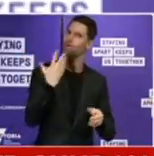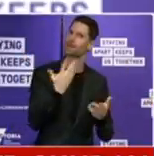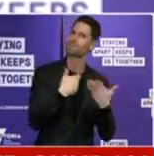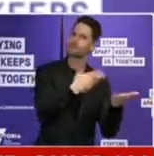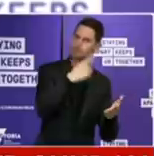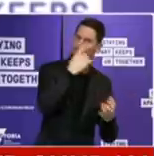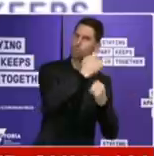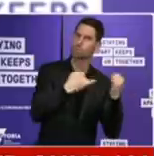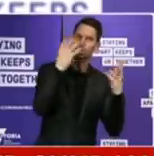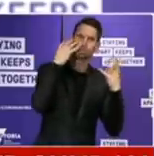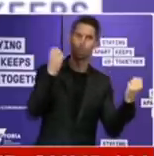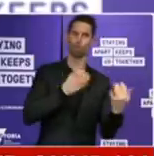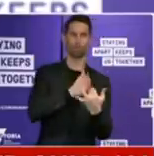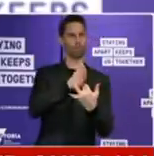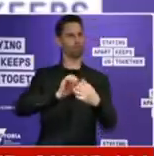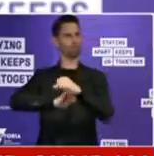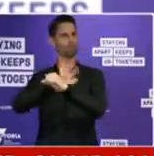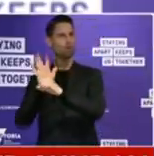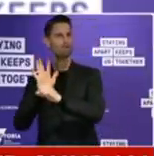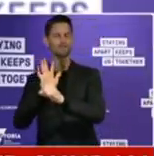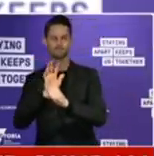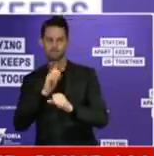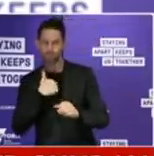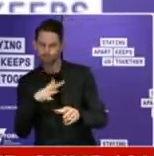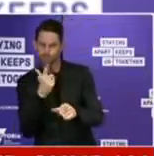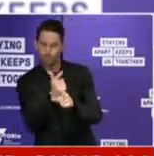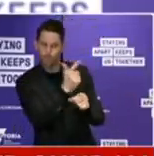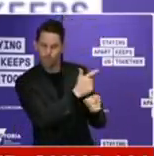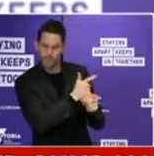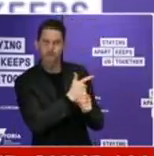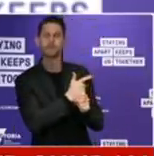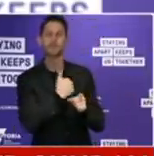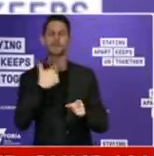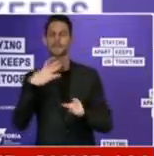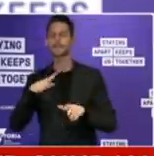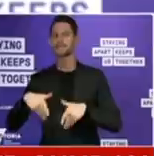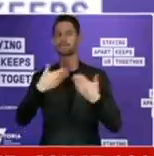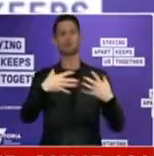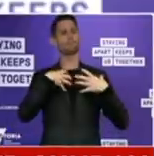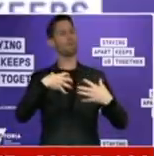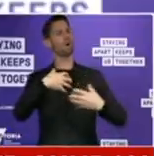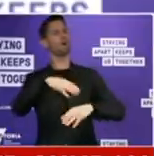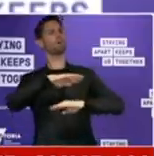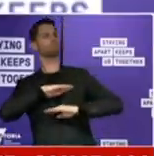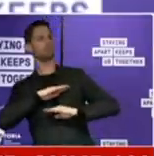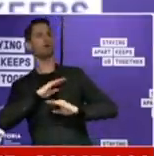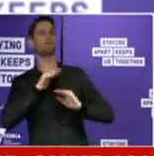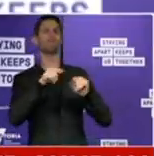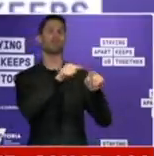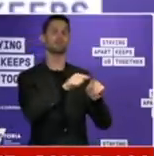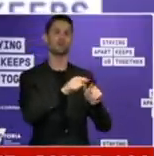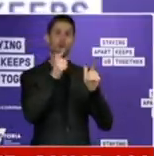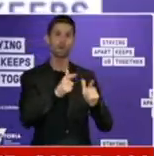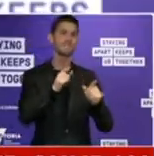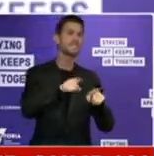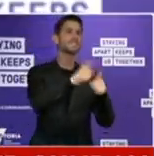think, has been a clear message from a variety of stakeholders to the government, advocacy groups, and of course the